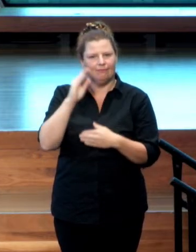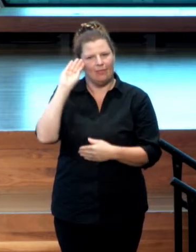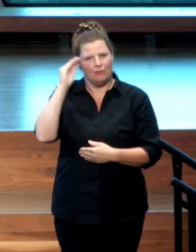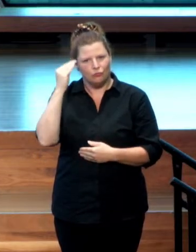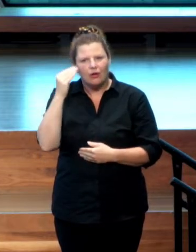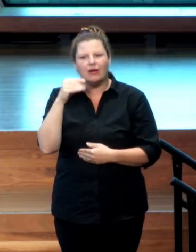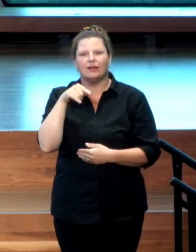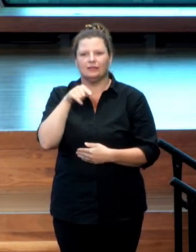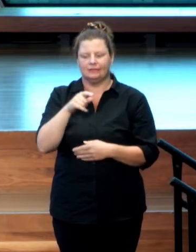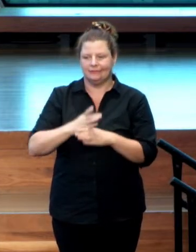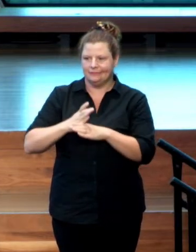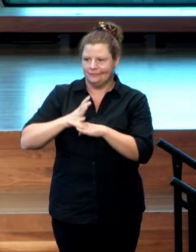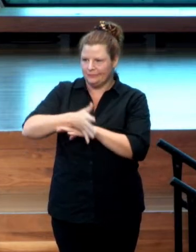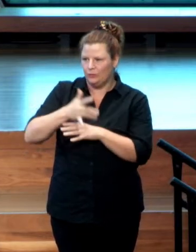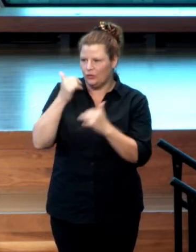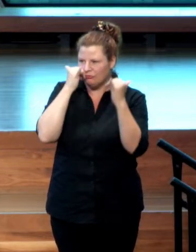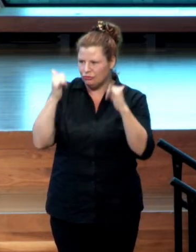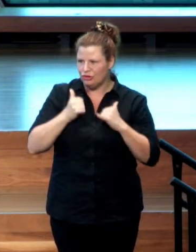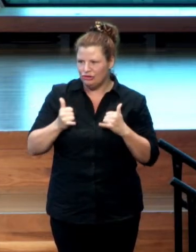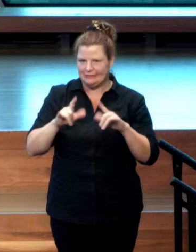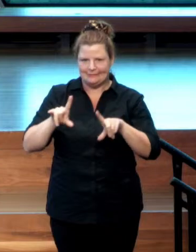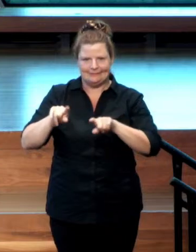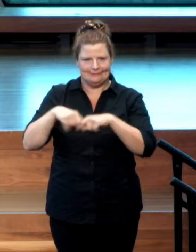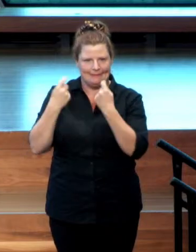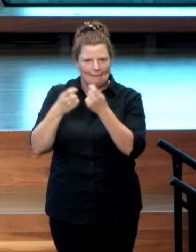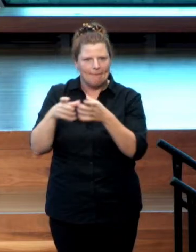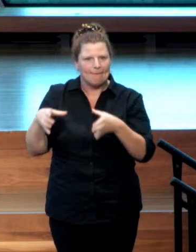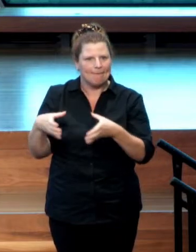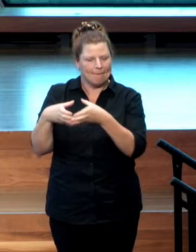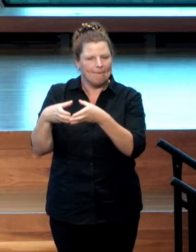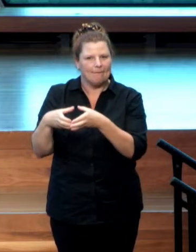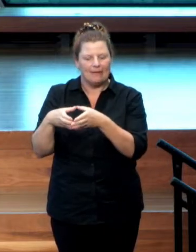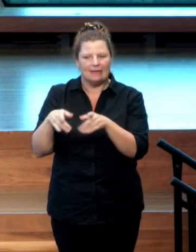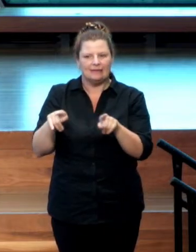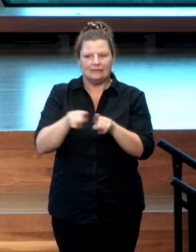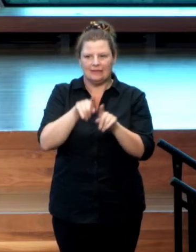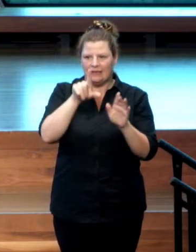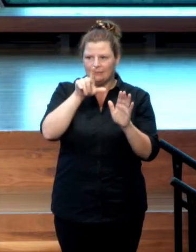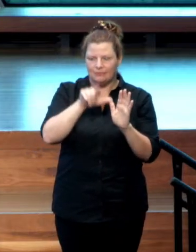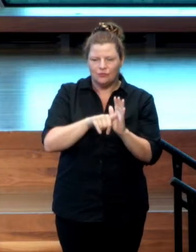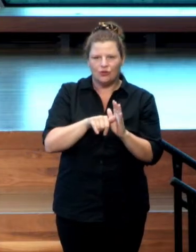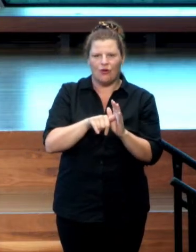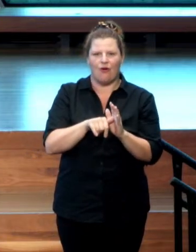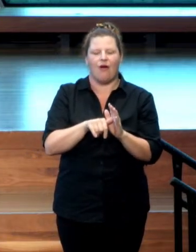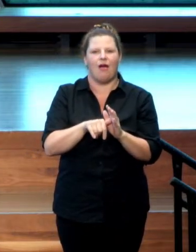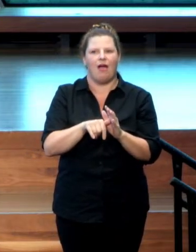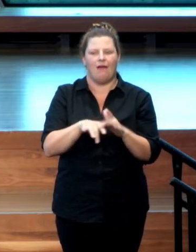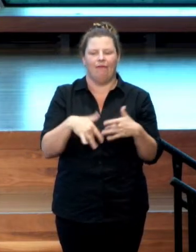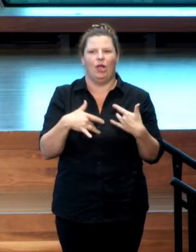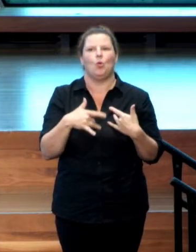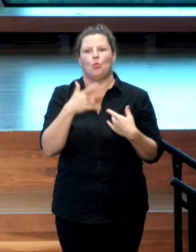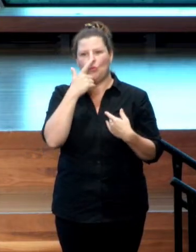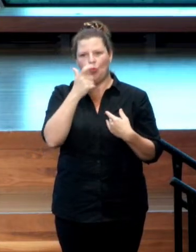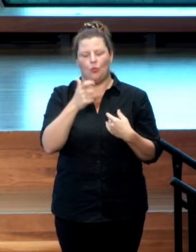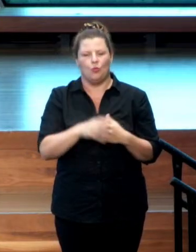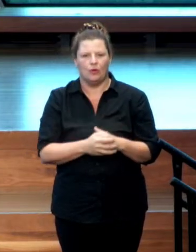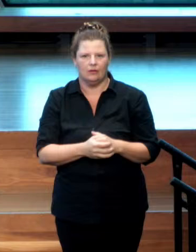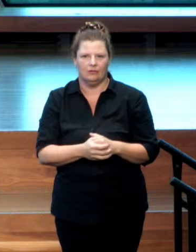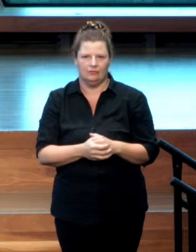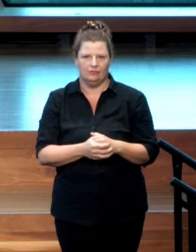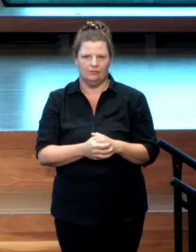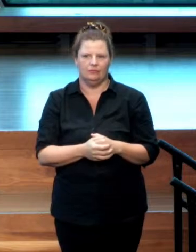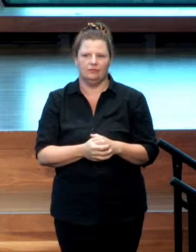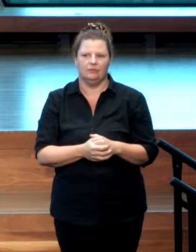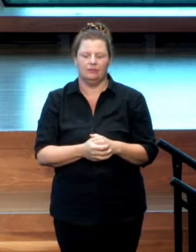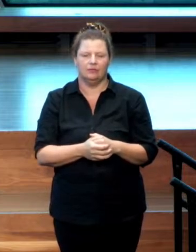and dedicated work of the judges, while at the same time nodding somehow to the sheer luck of it all. I'd